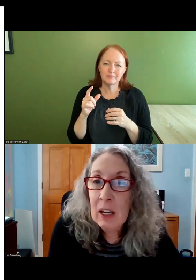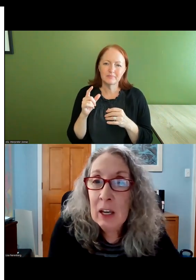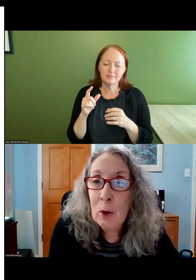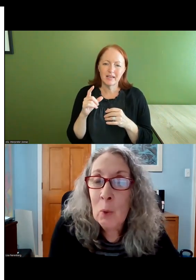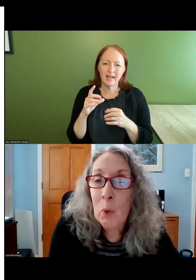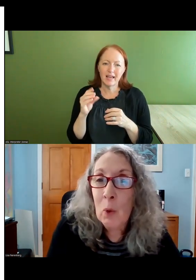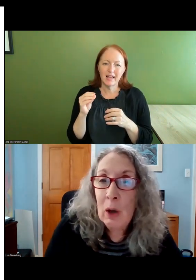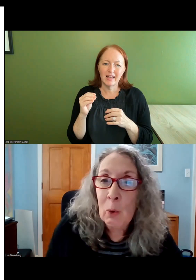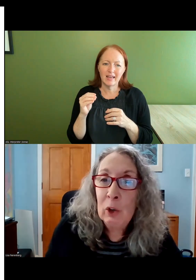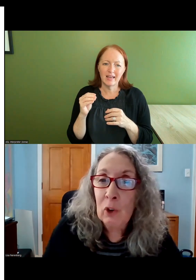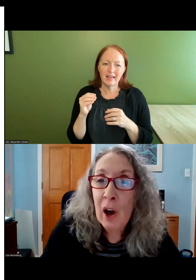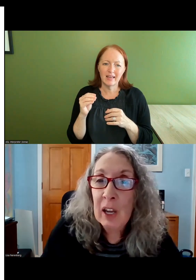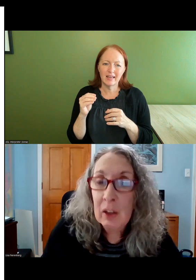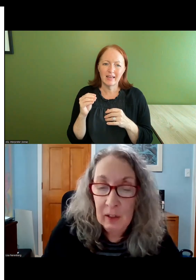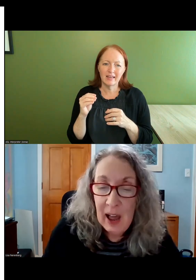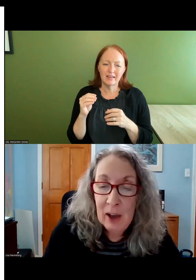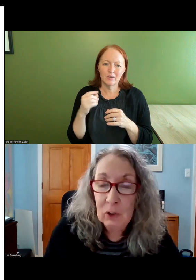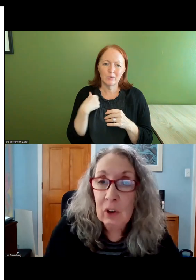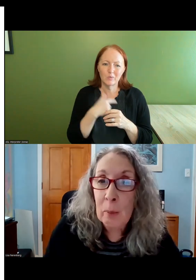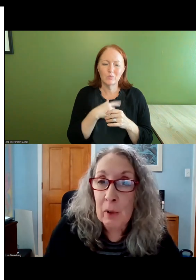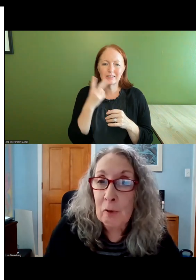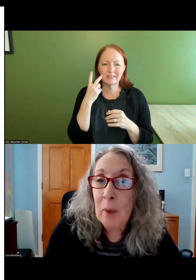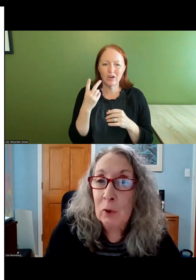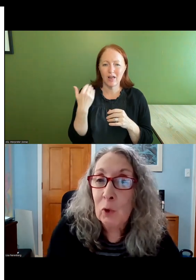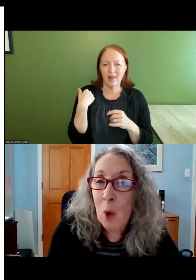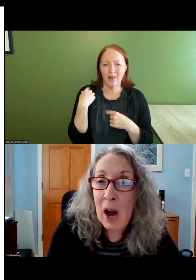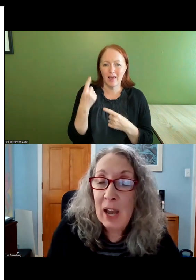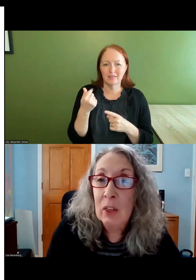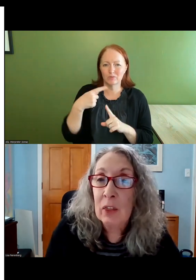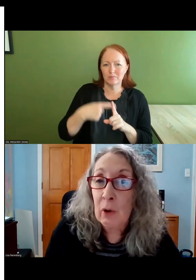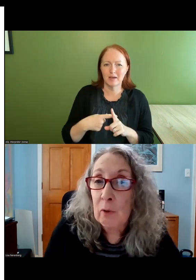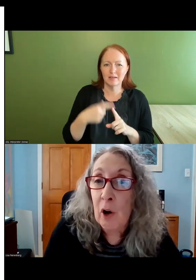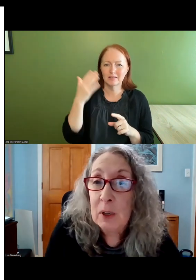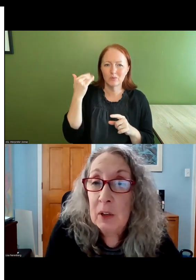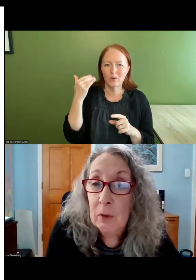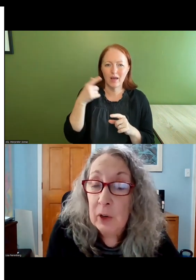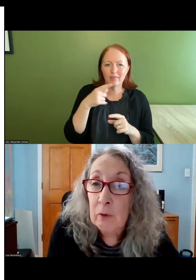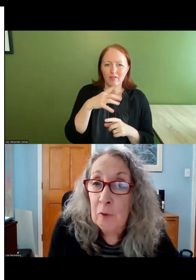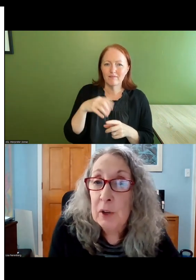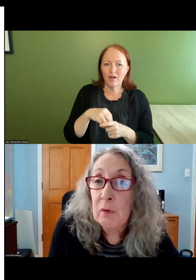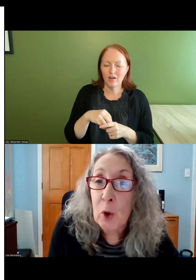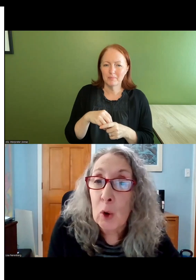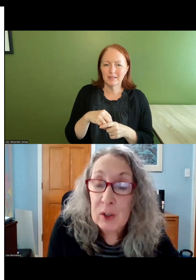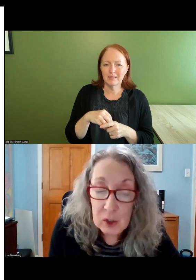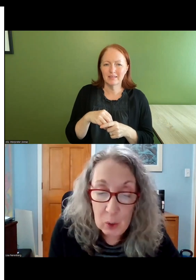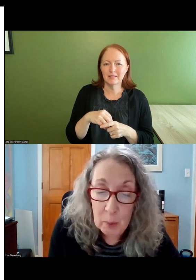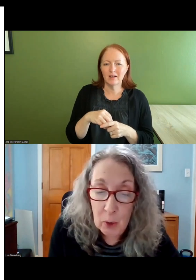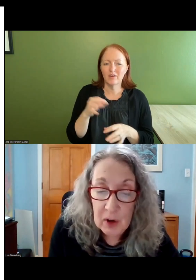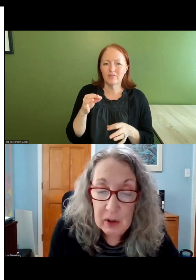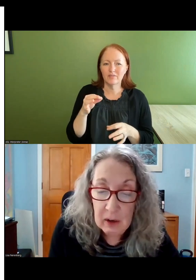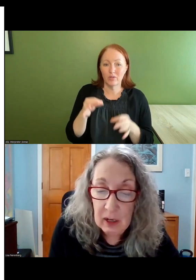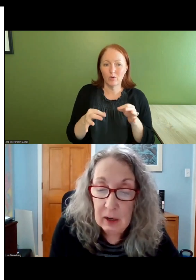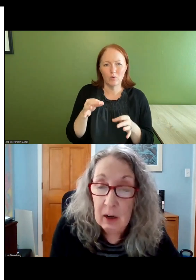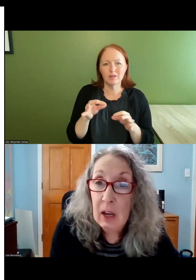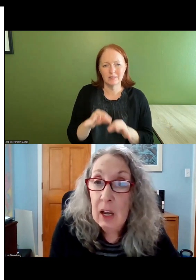think, you know, we saw in the last couple of months why their involvement and the involvement of the courts is so